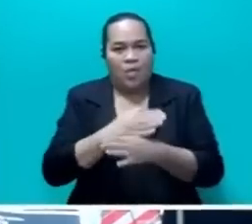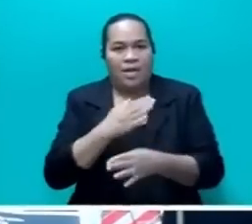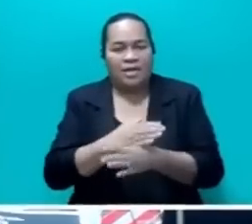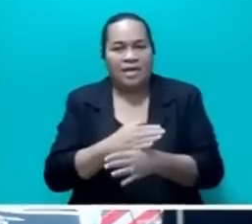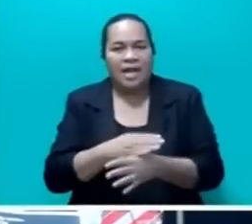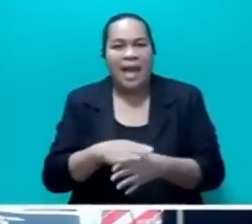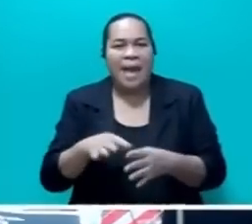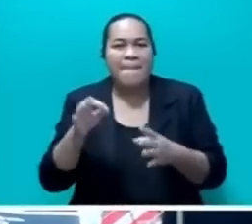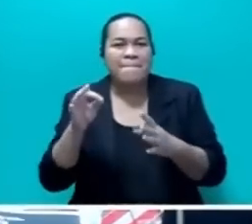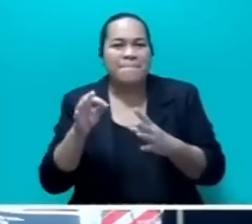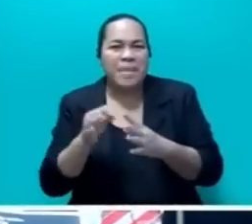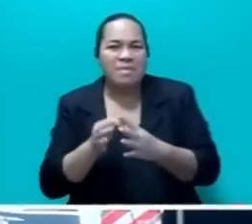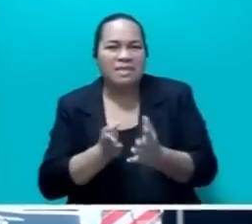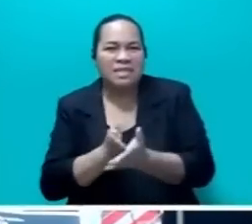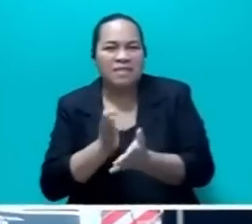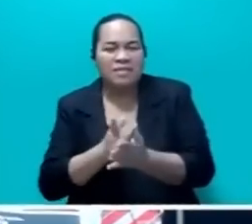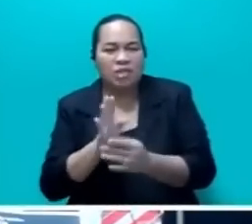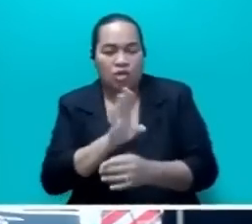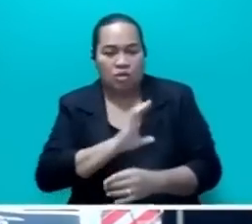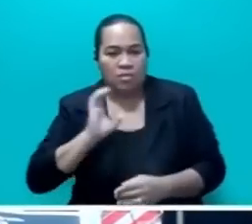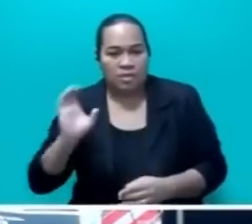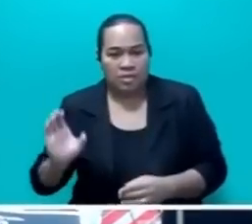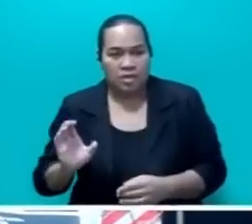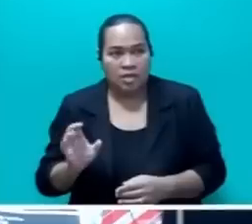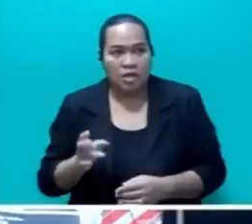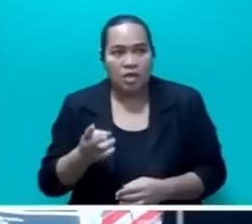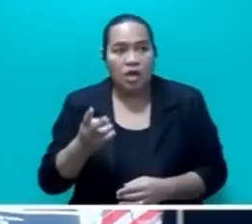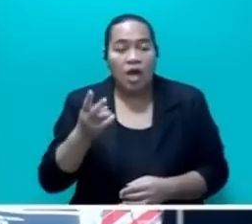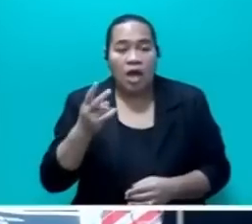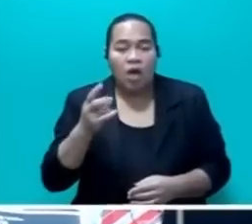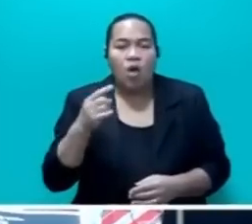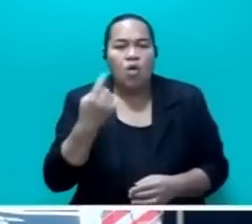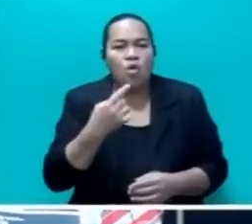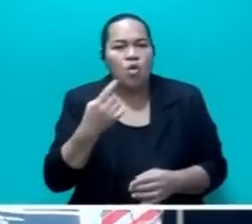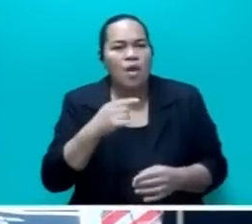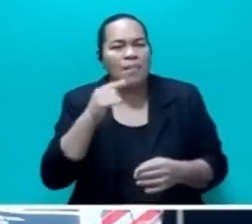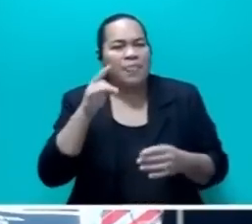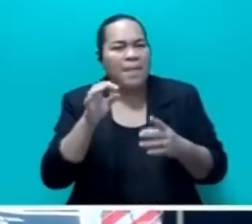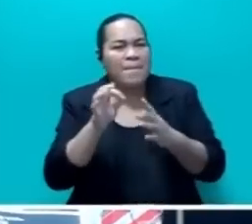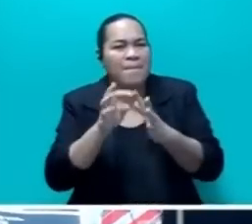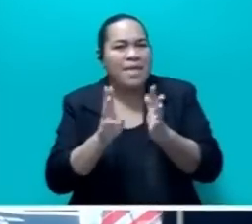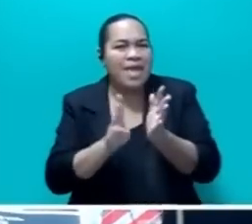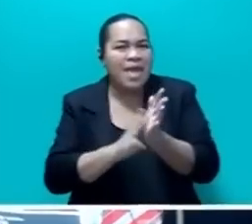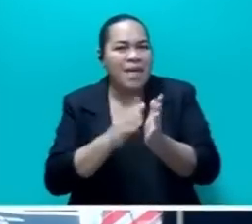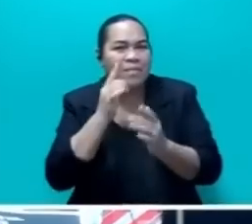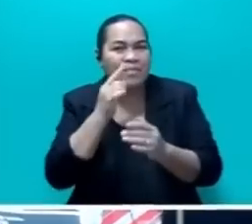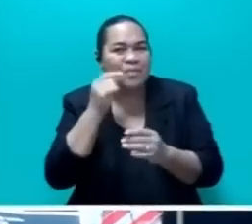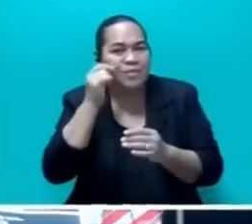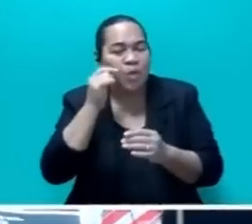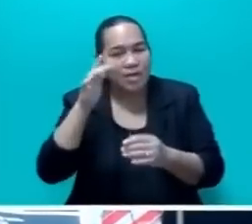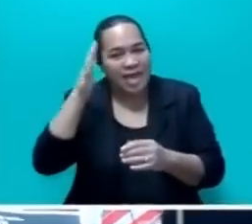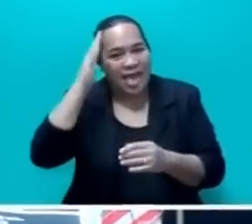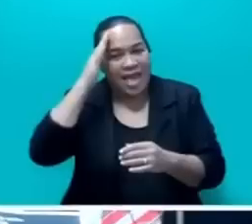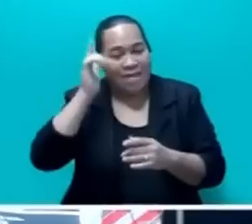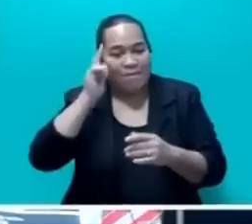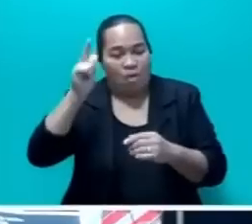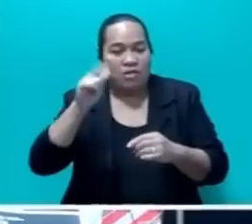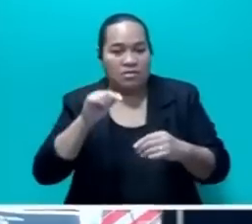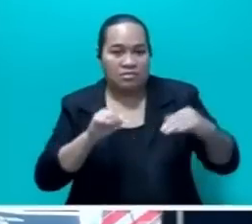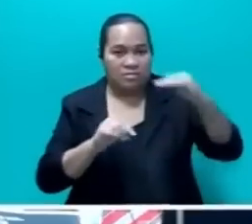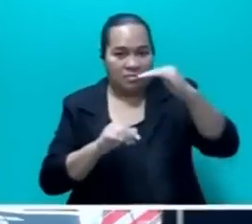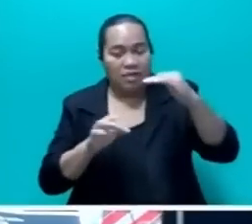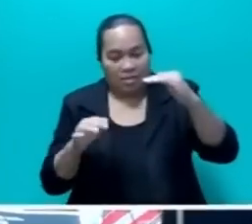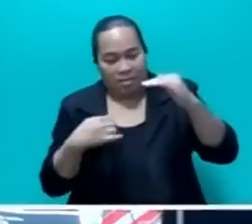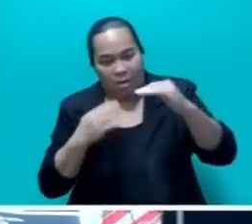Commission into a department that was headed by the Honorable Prime Minister then, Siti Veni Rabuka. Today,